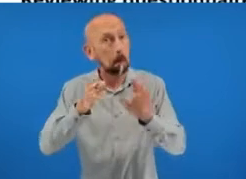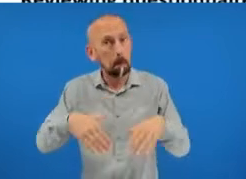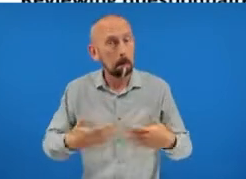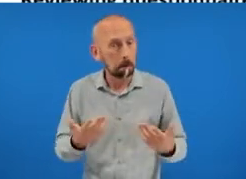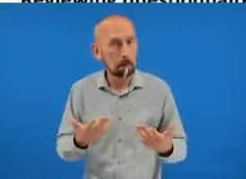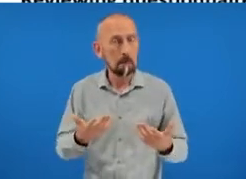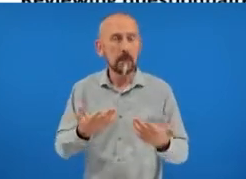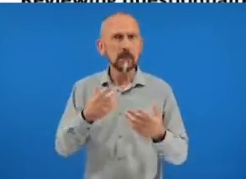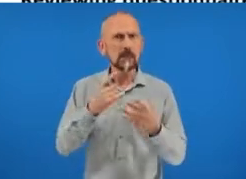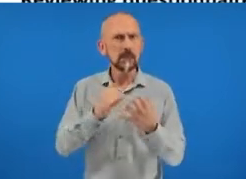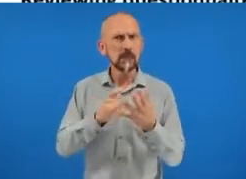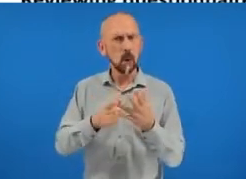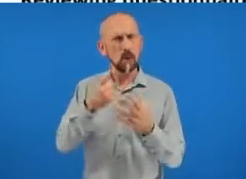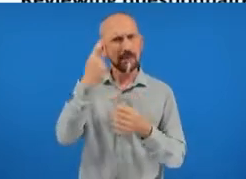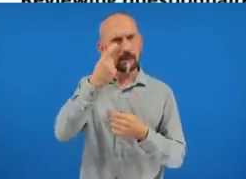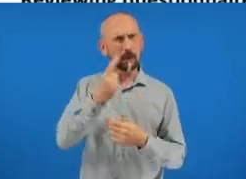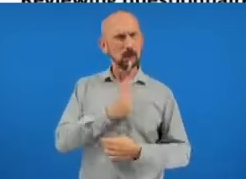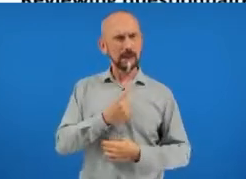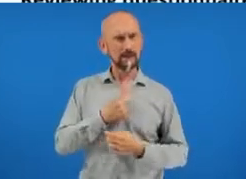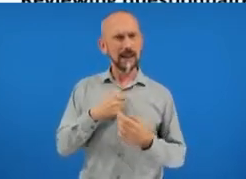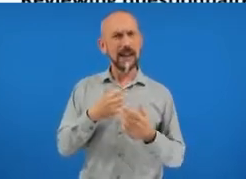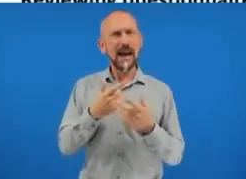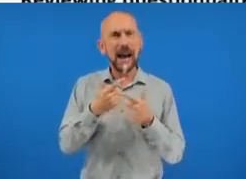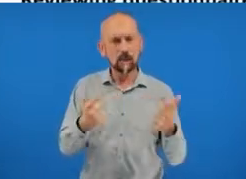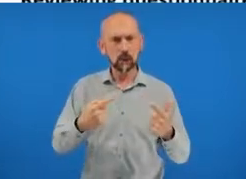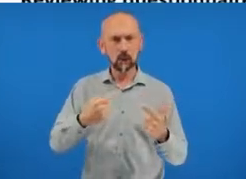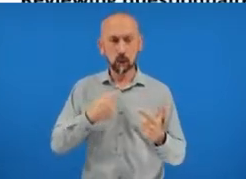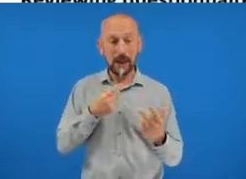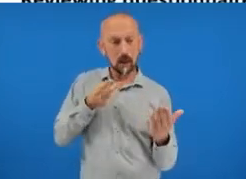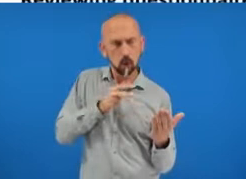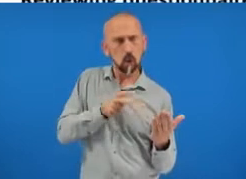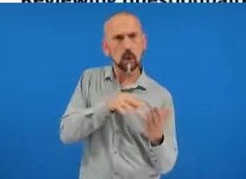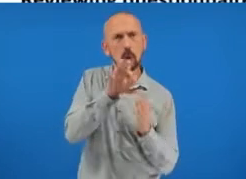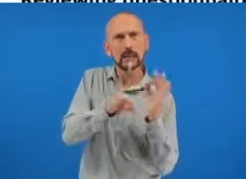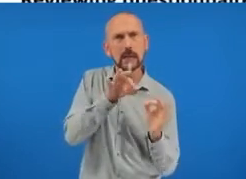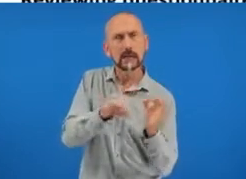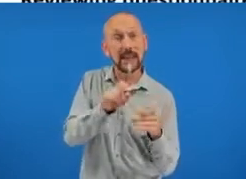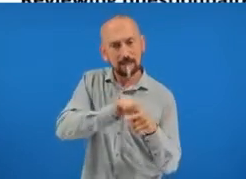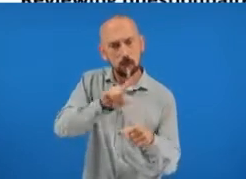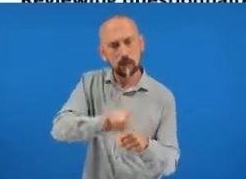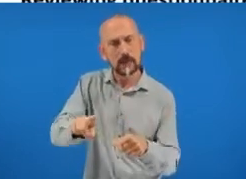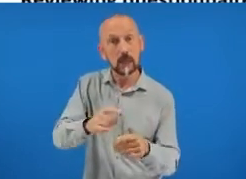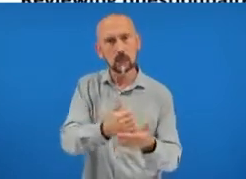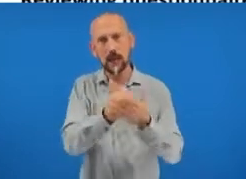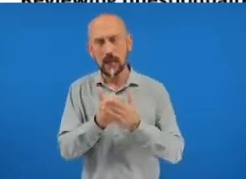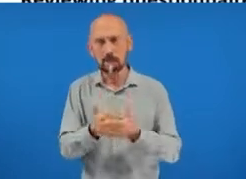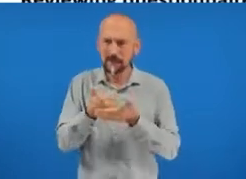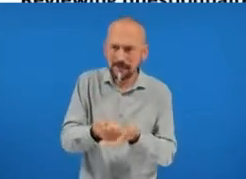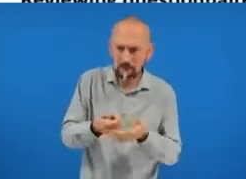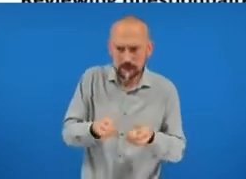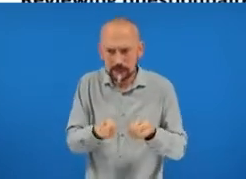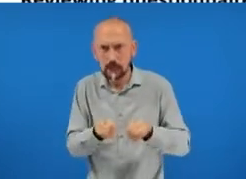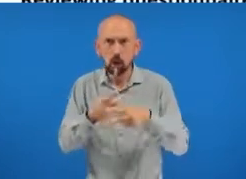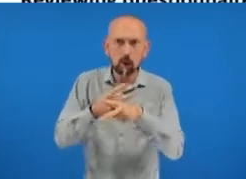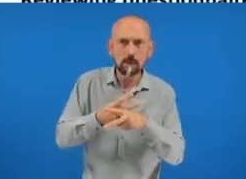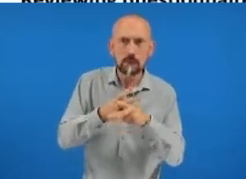do I look at questionnaires each week to guide therapy or supervision? And answer that whether that's never, sometimes, often,